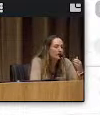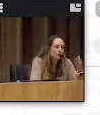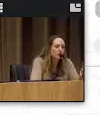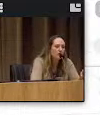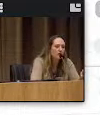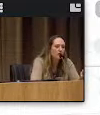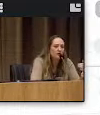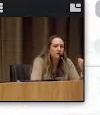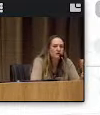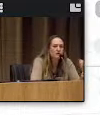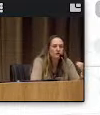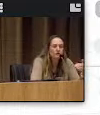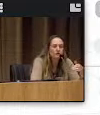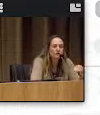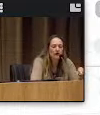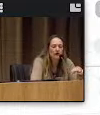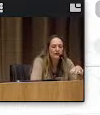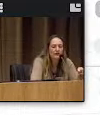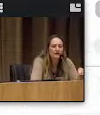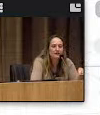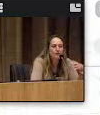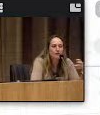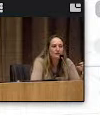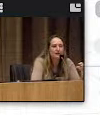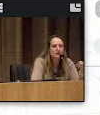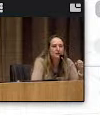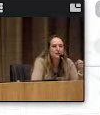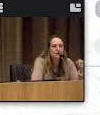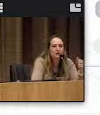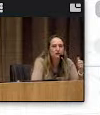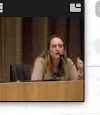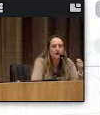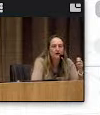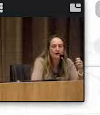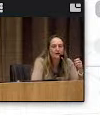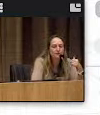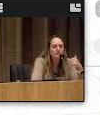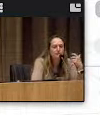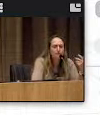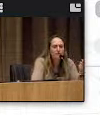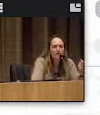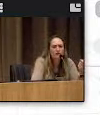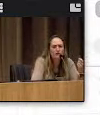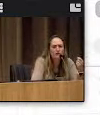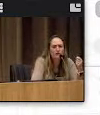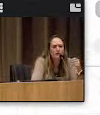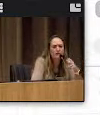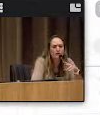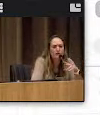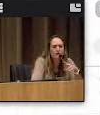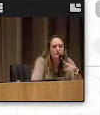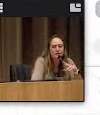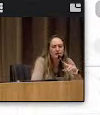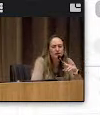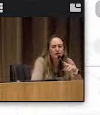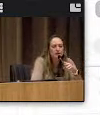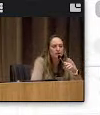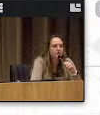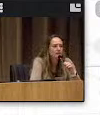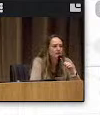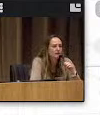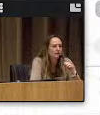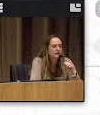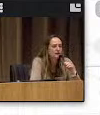more than 50%. Of course, we diluted that, but analyzing everything, and although we had an overload, we